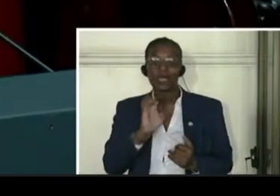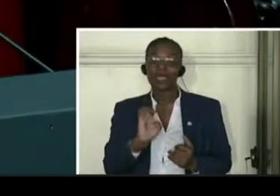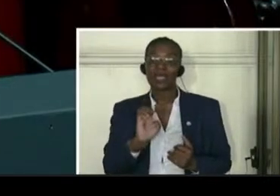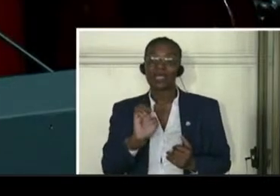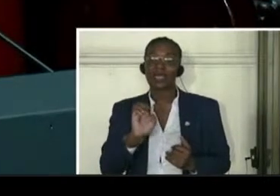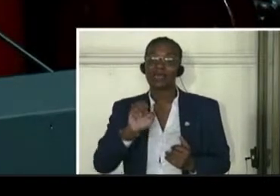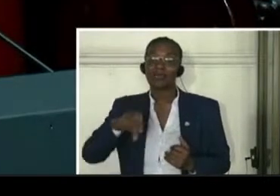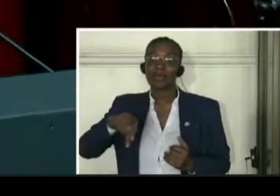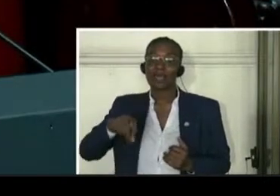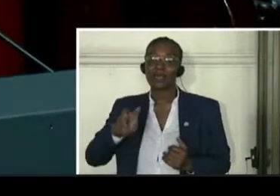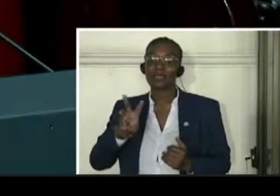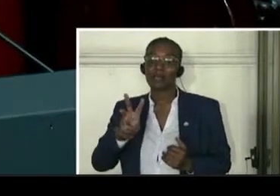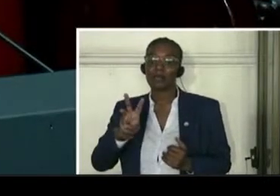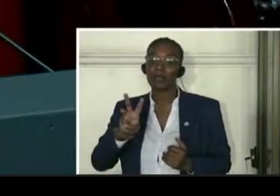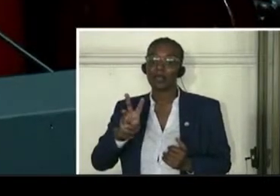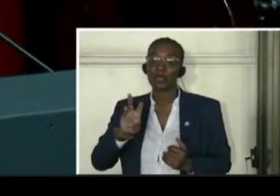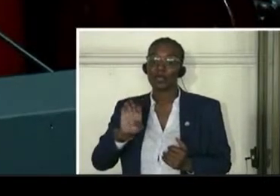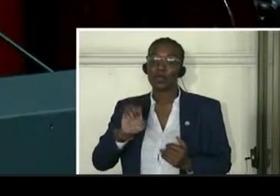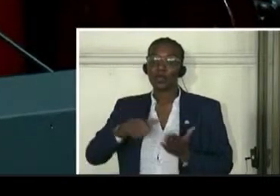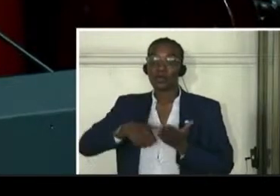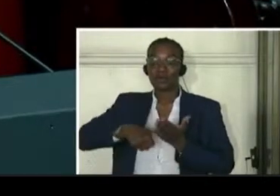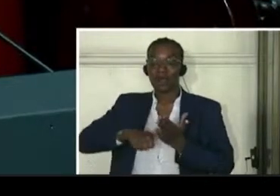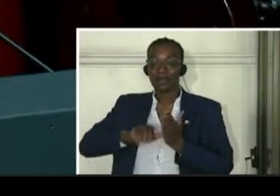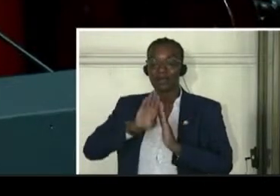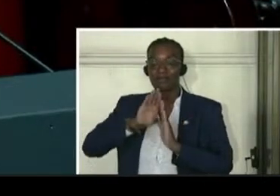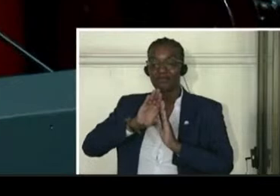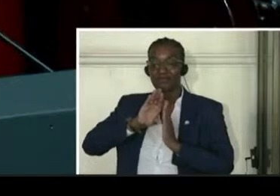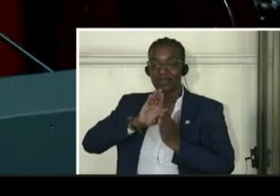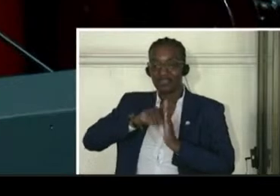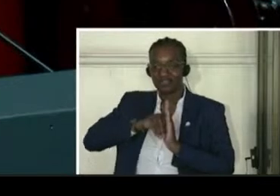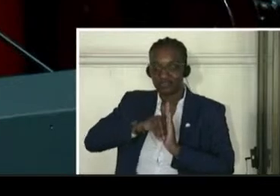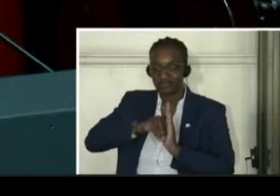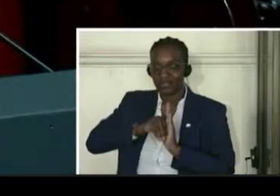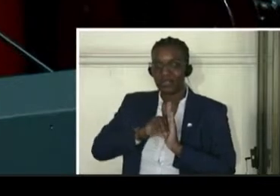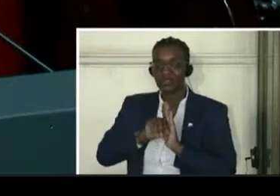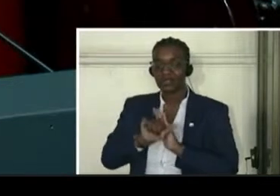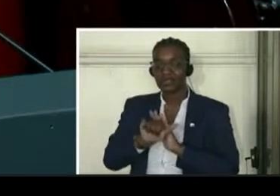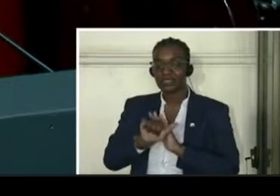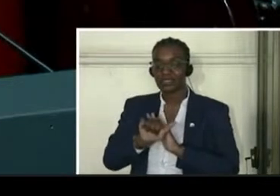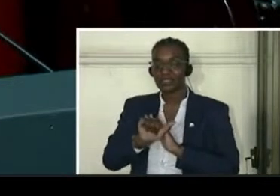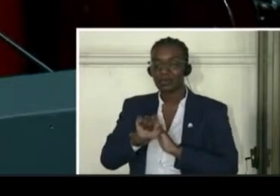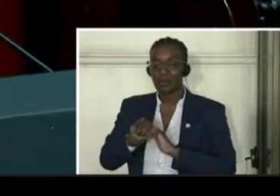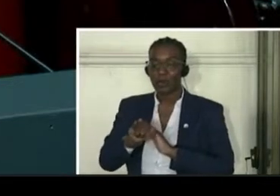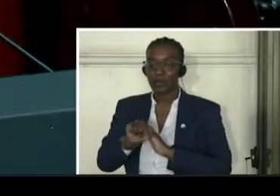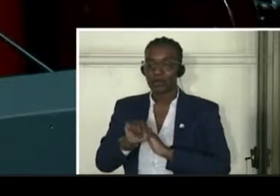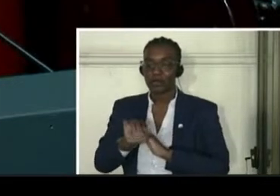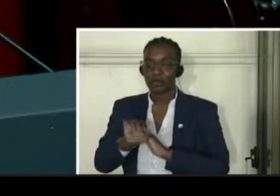EPWP integrated grant has been reduced to 6.4 million from 7.1 million.